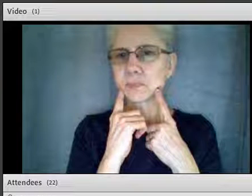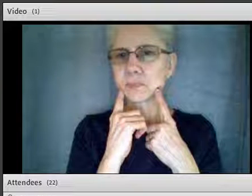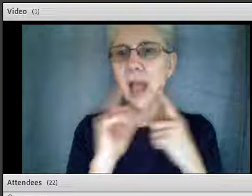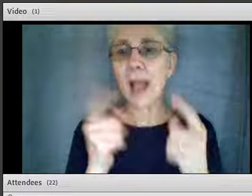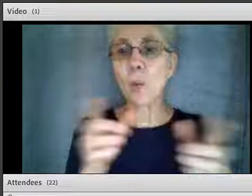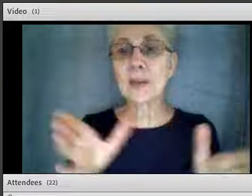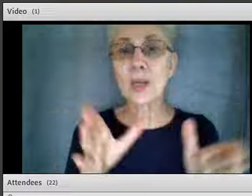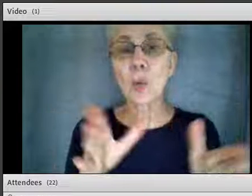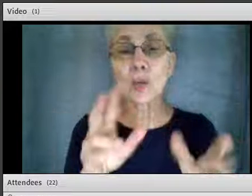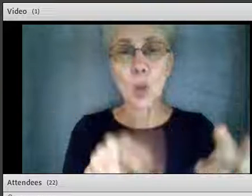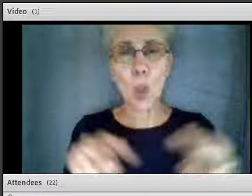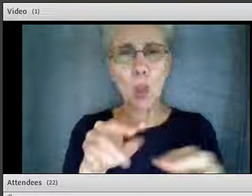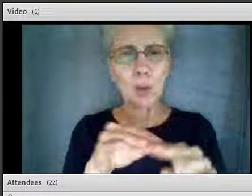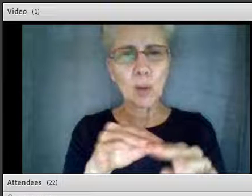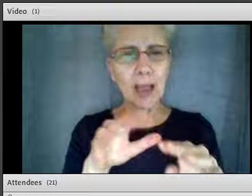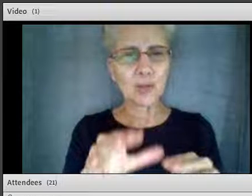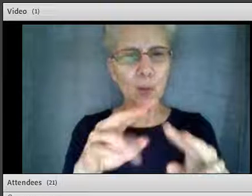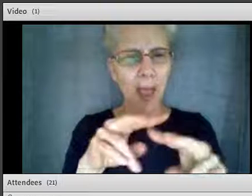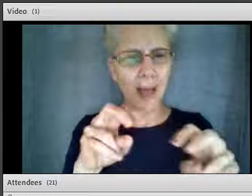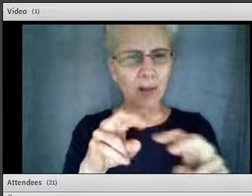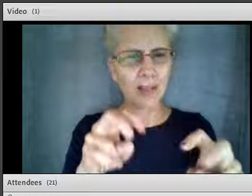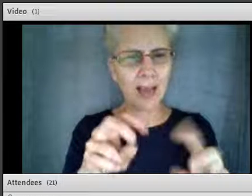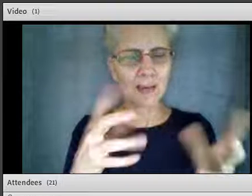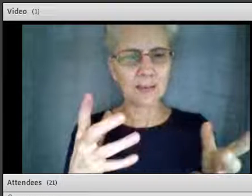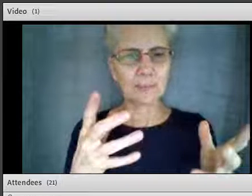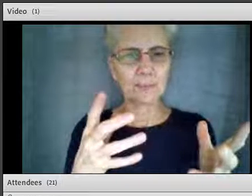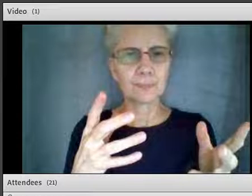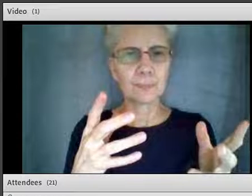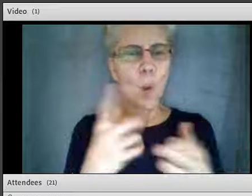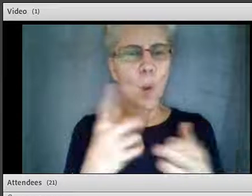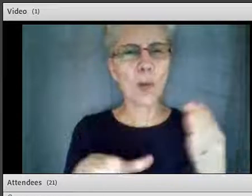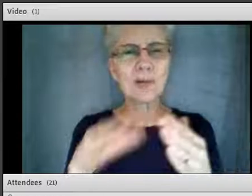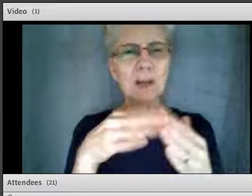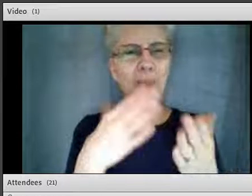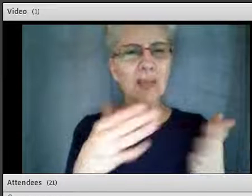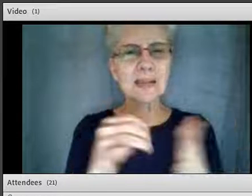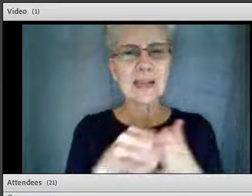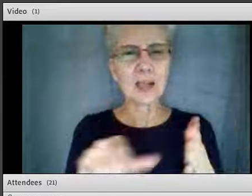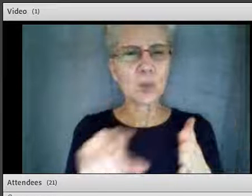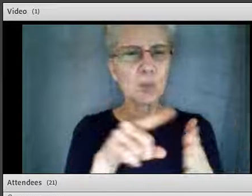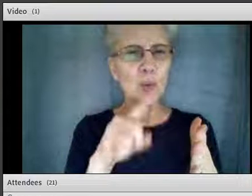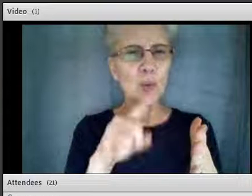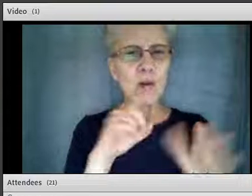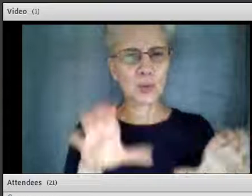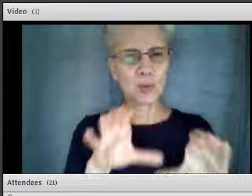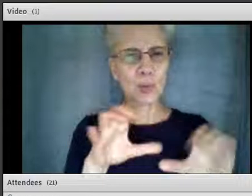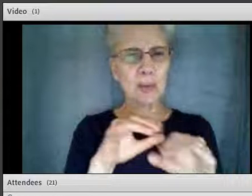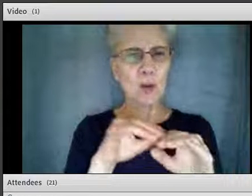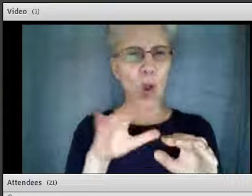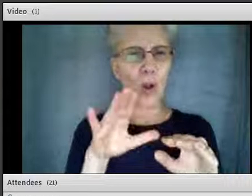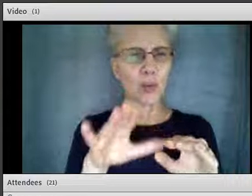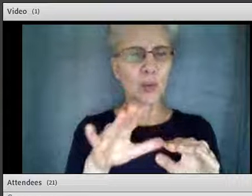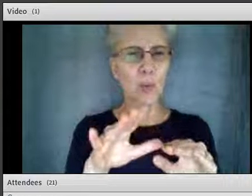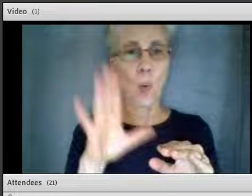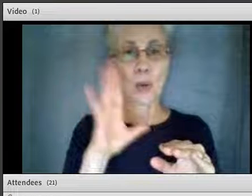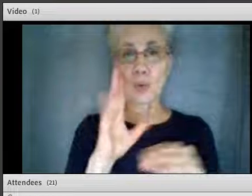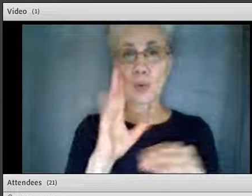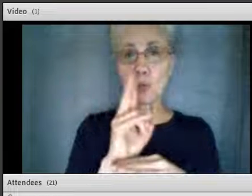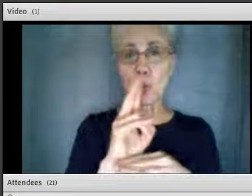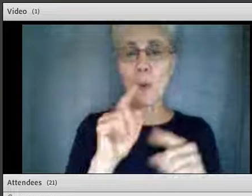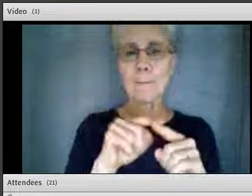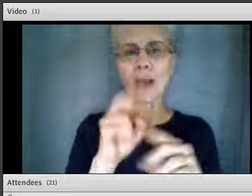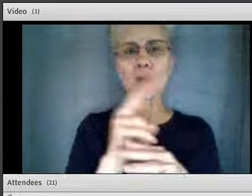on your website? What are the top 3? What are the top 5 things? And those are the things you want to think about, having buttons that are really clear, really bold on